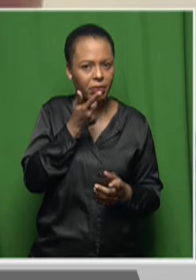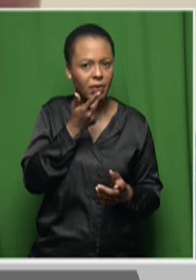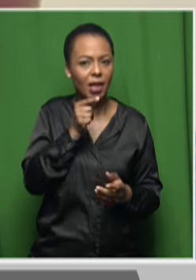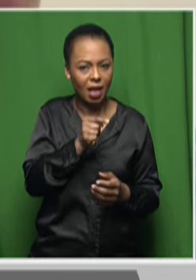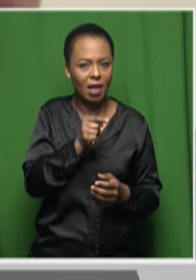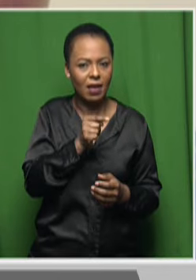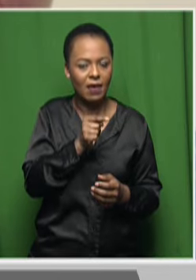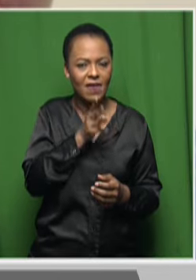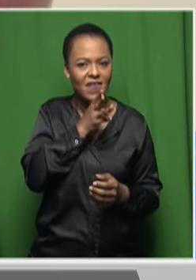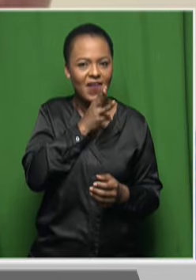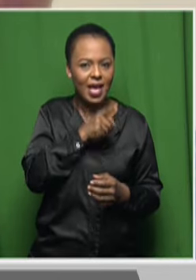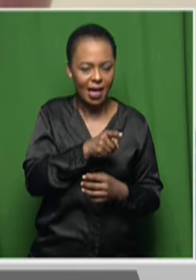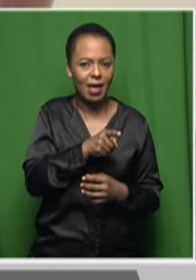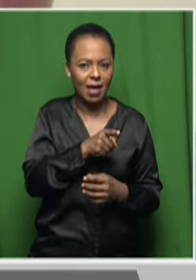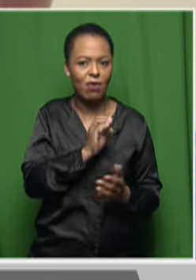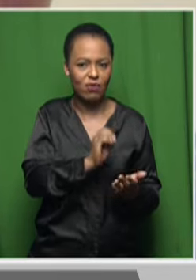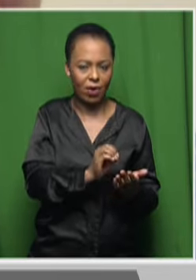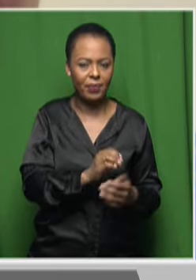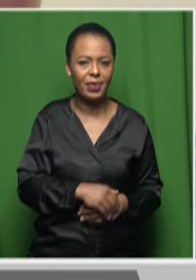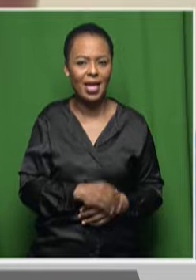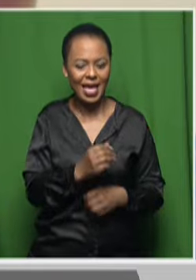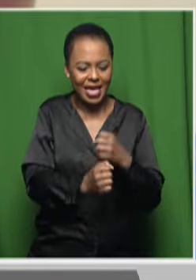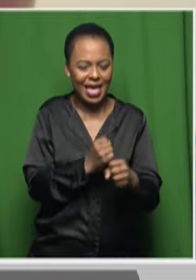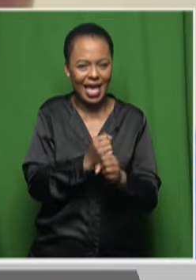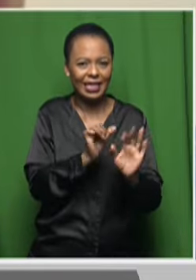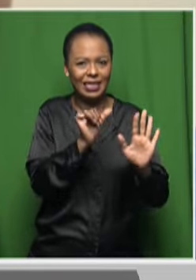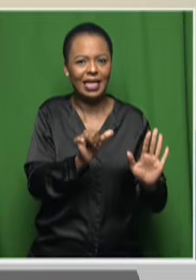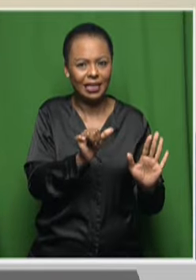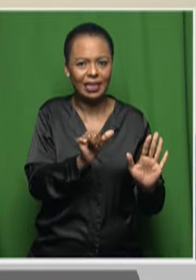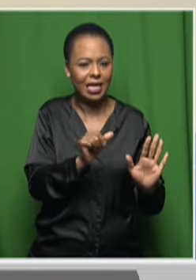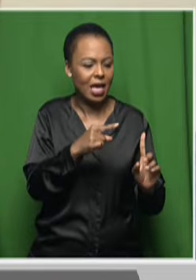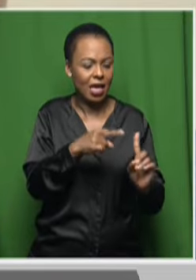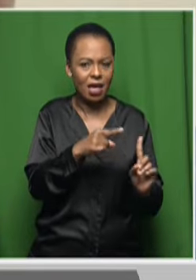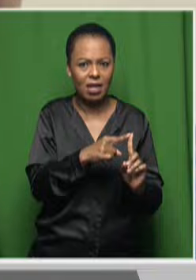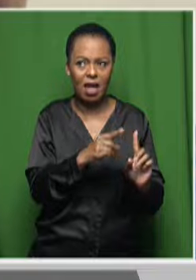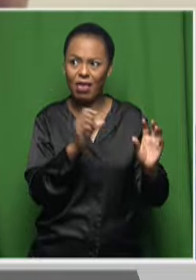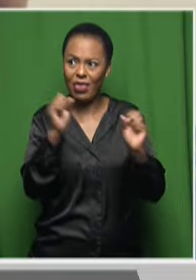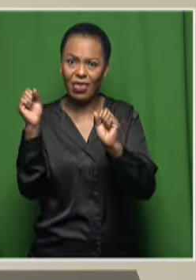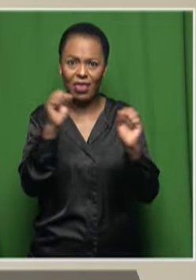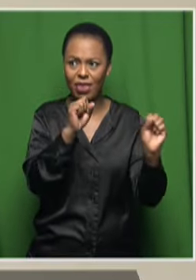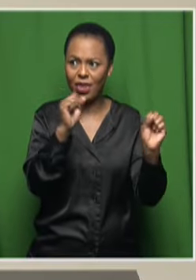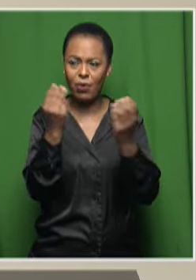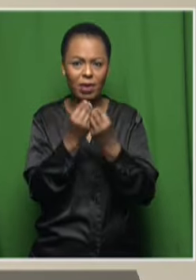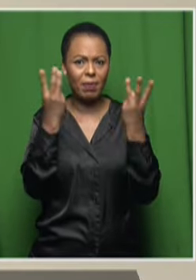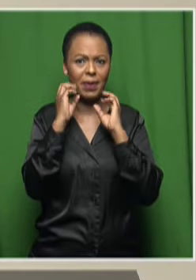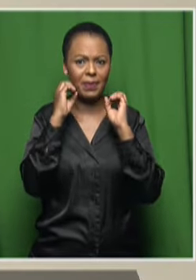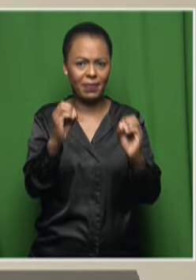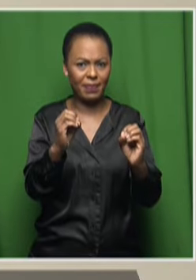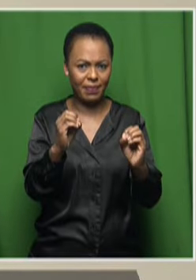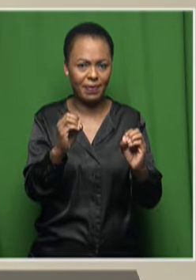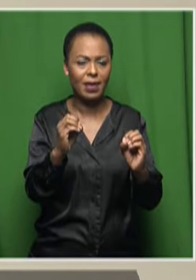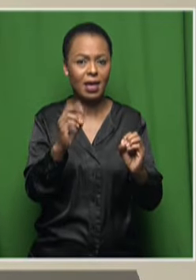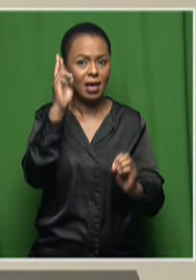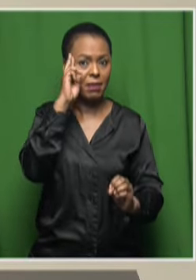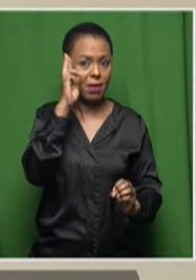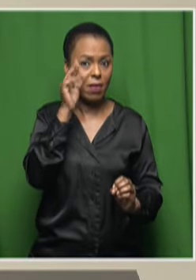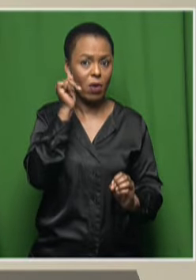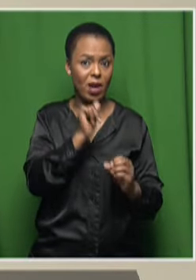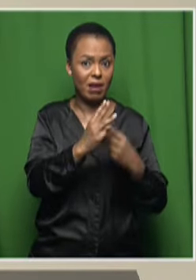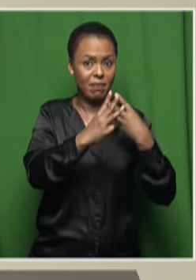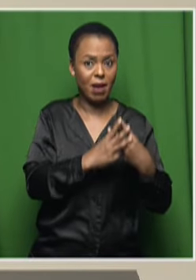to anyone. That alone was a torture. And we also know that where he was kept was only guarded